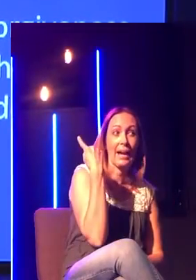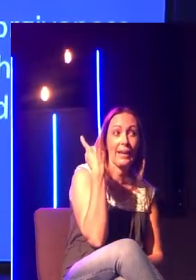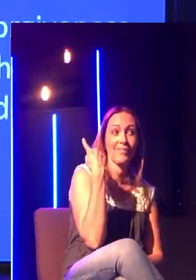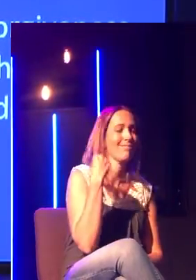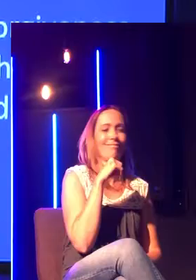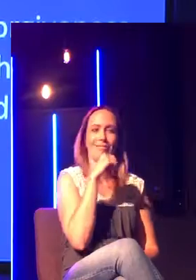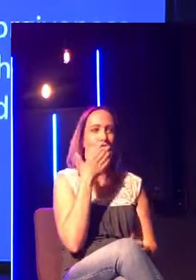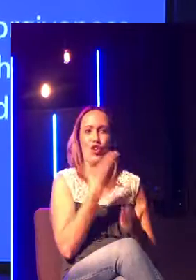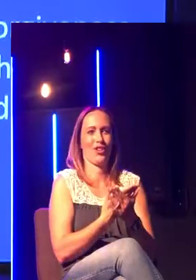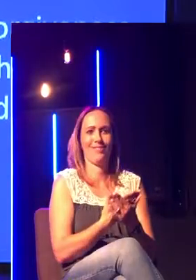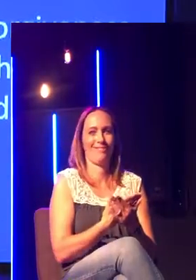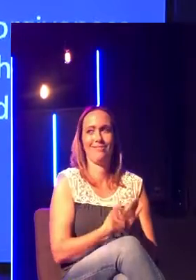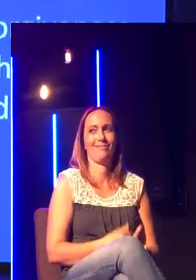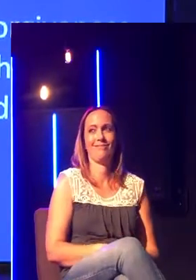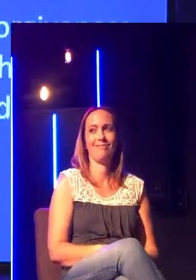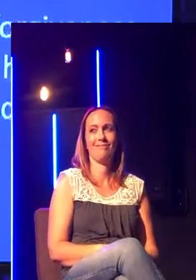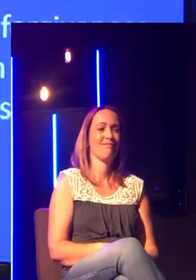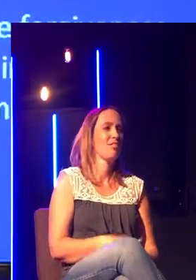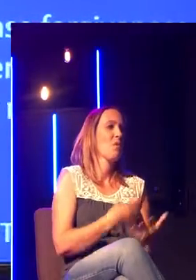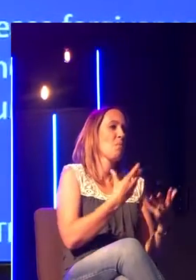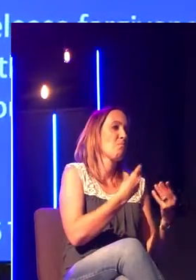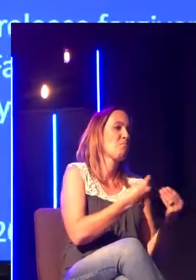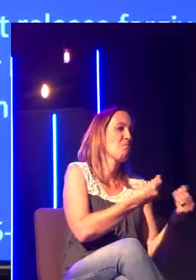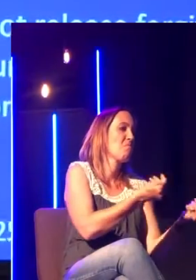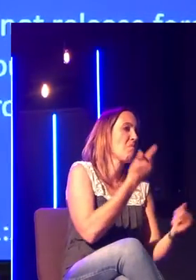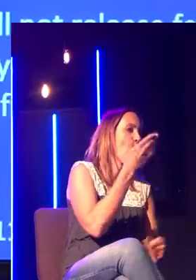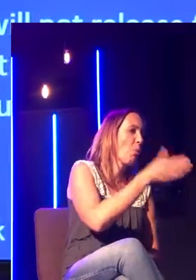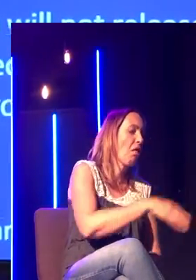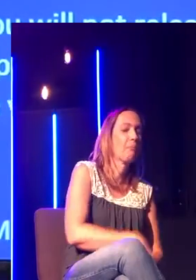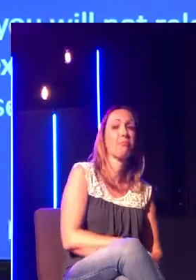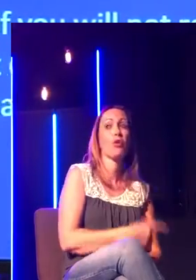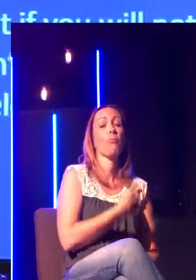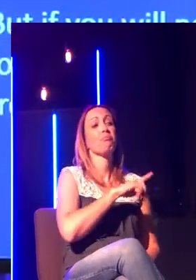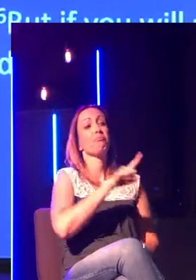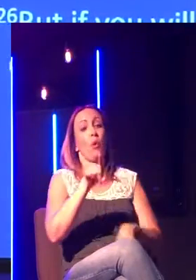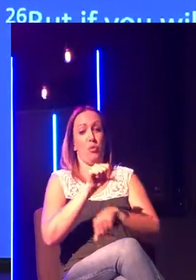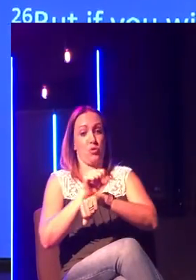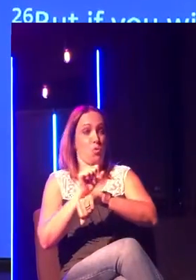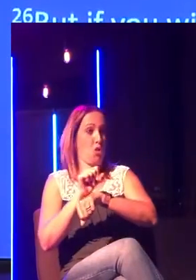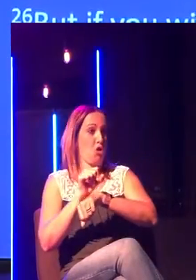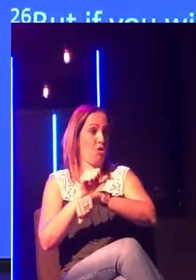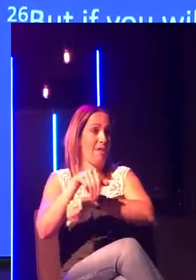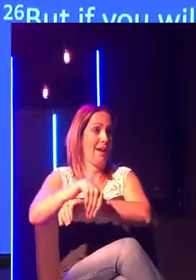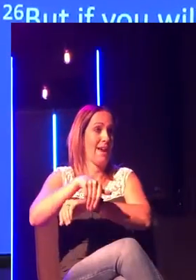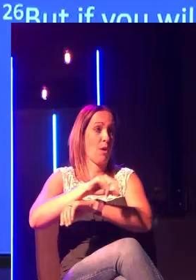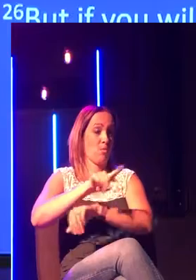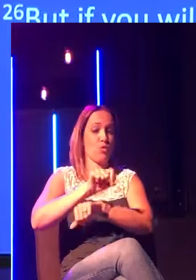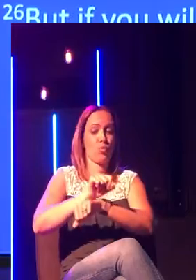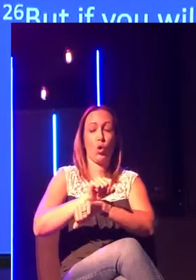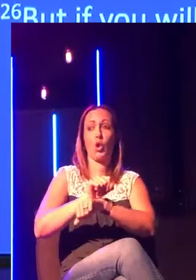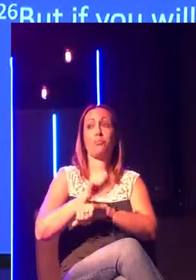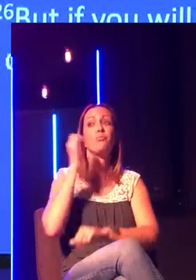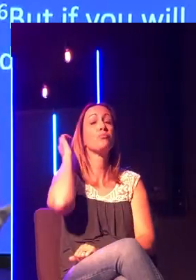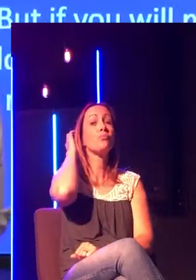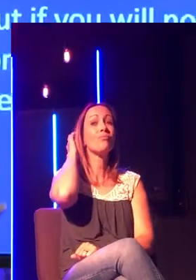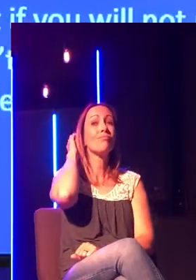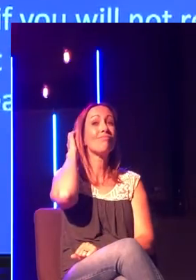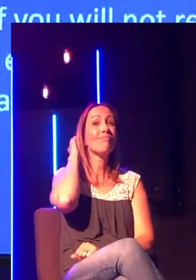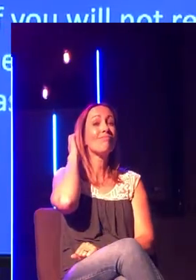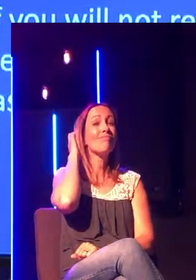good. It'll go away. So then I went to work that night. And as I went to work that night,